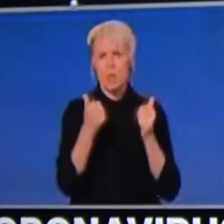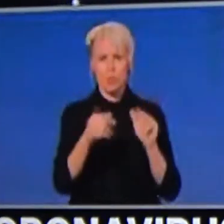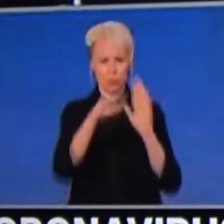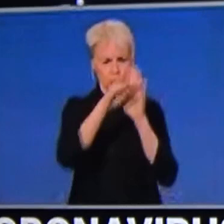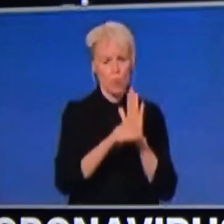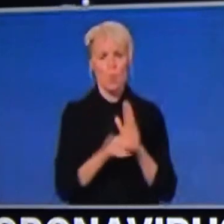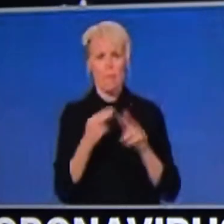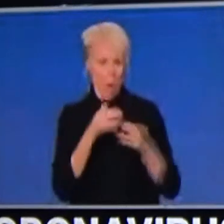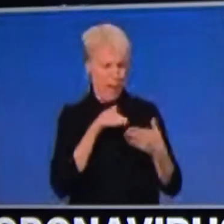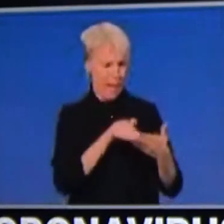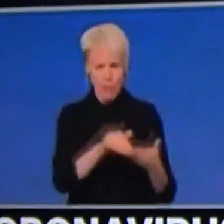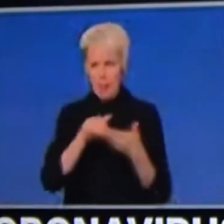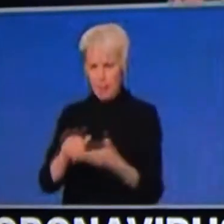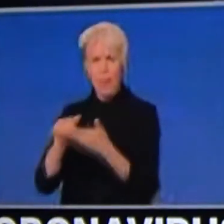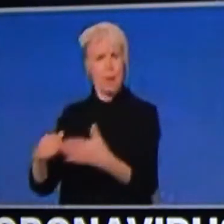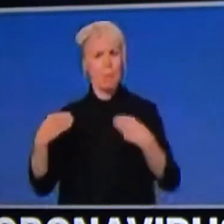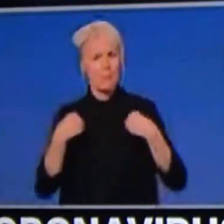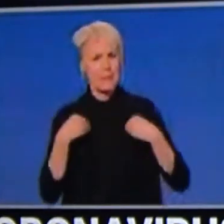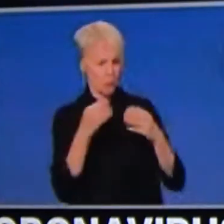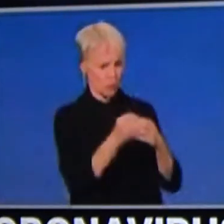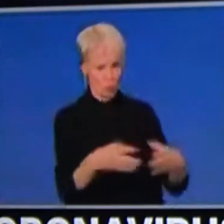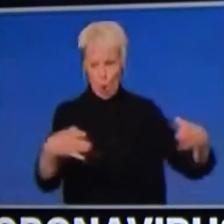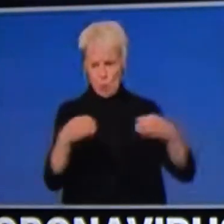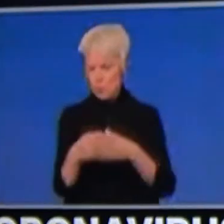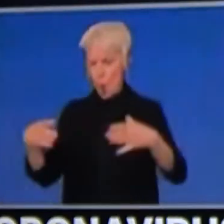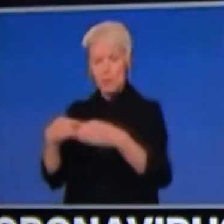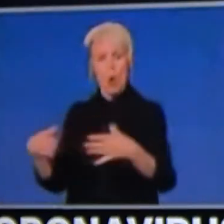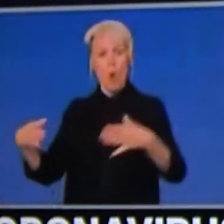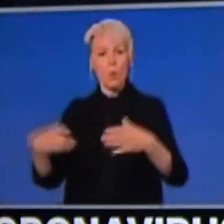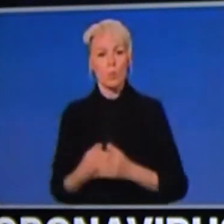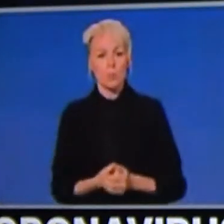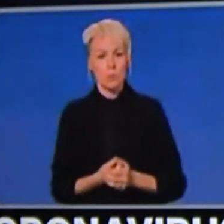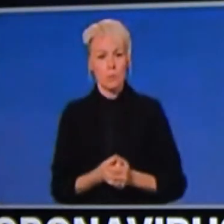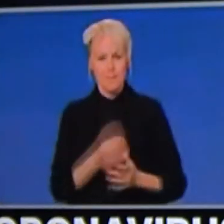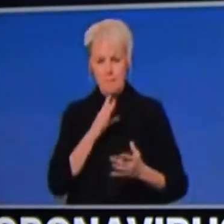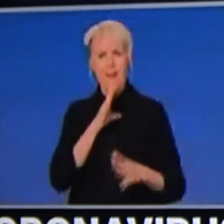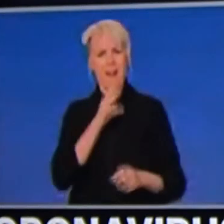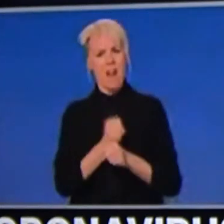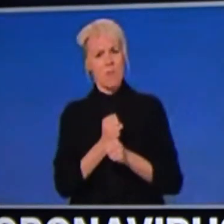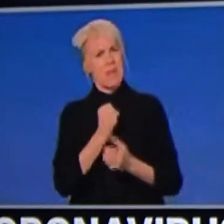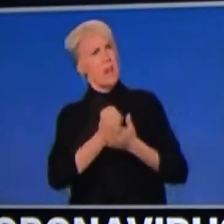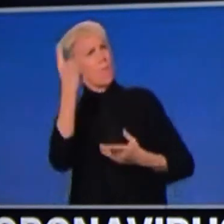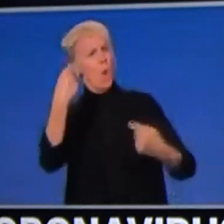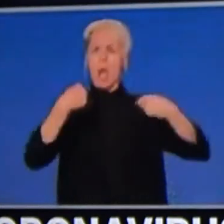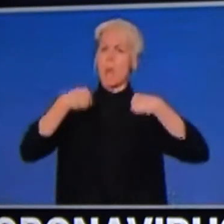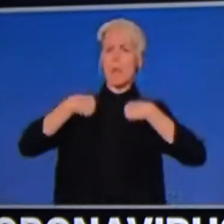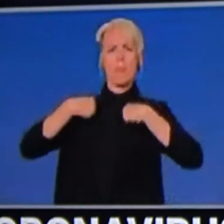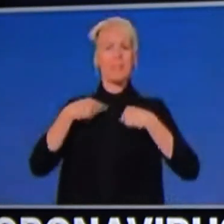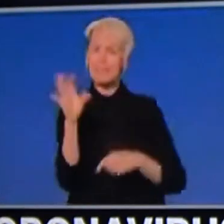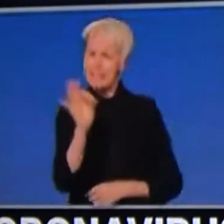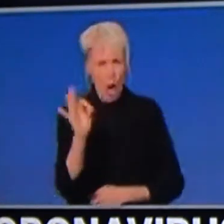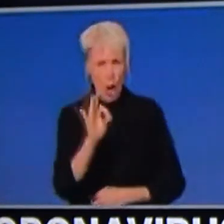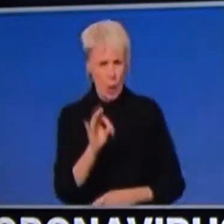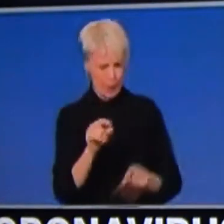I mean, our government sees business at the centre of the economy. We do not see government at the centre of the economy. In the middle of an